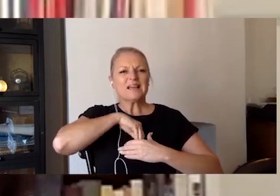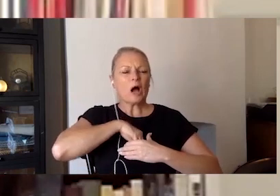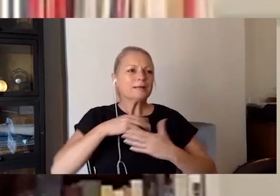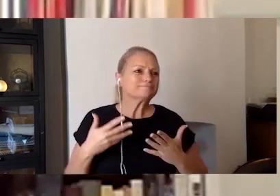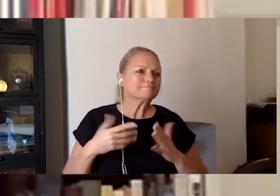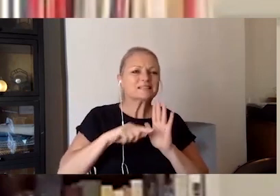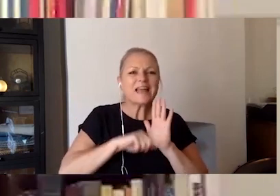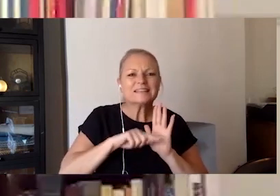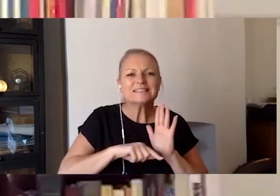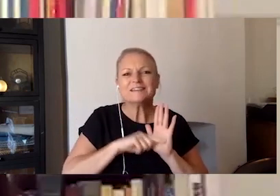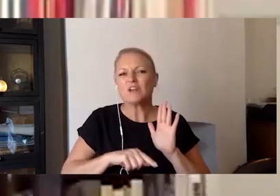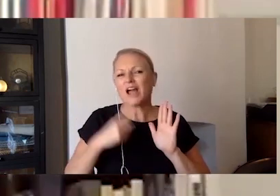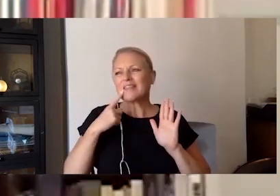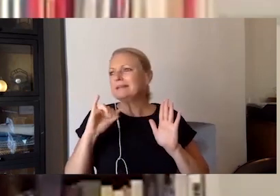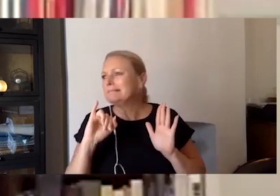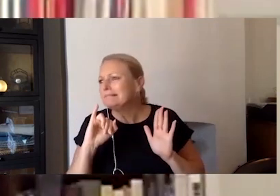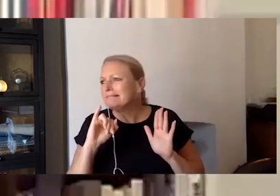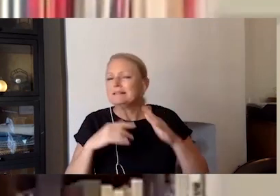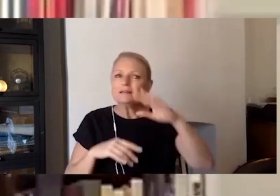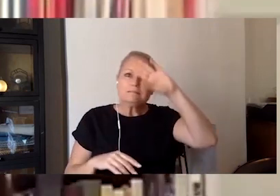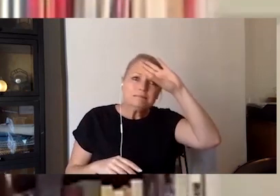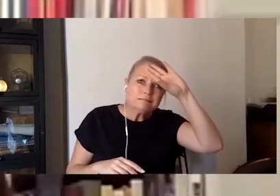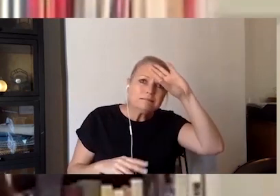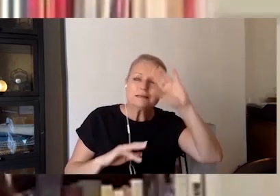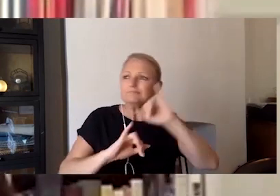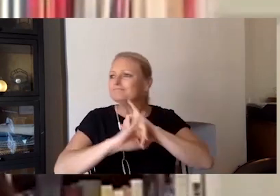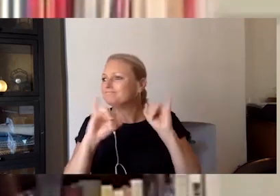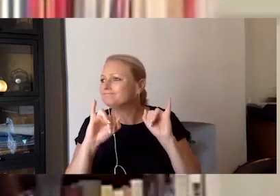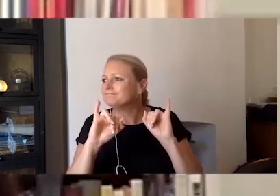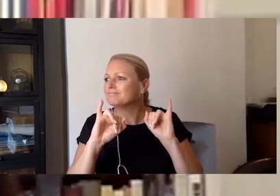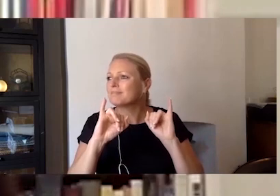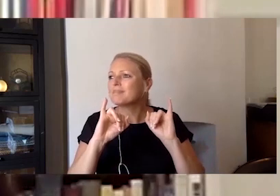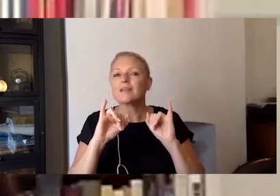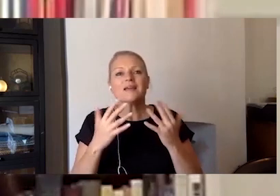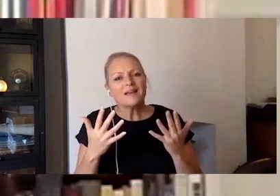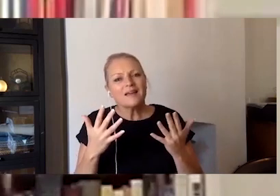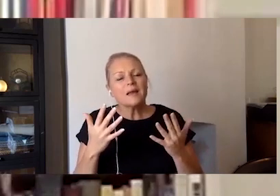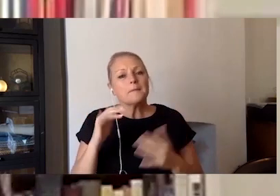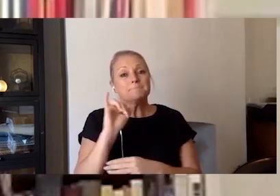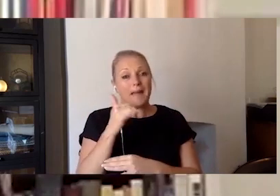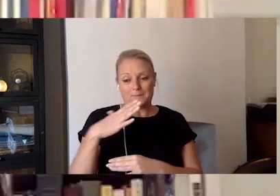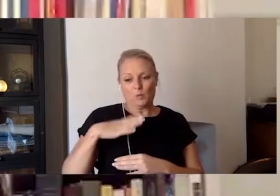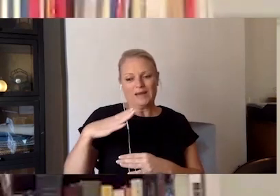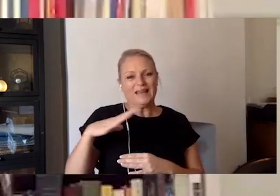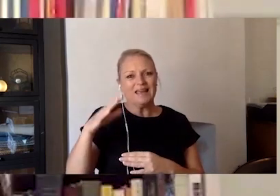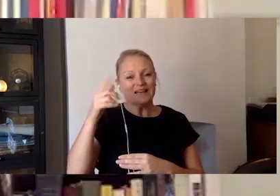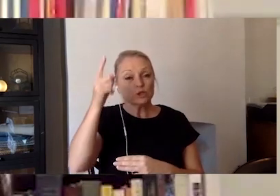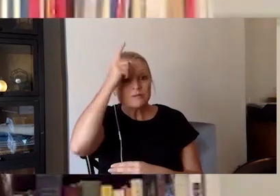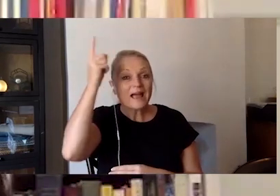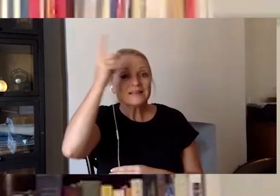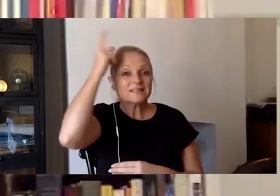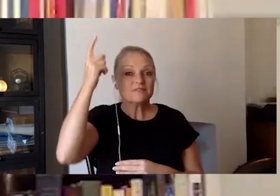hold. Creativity is like a bit of a bridge into the present moment where uncertainty about the future